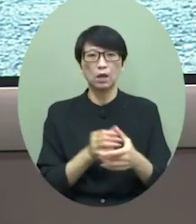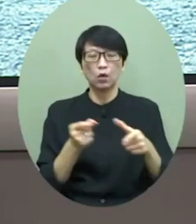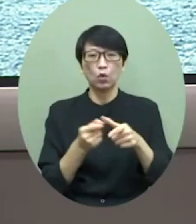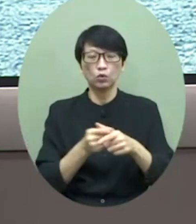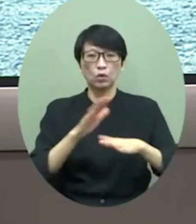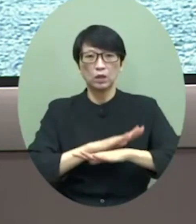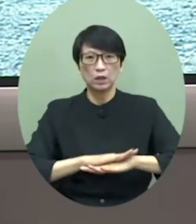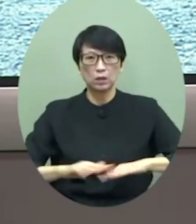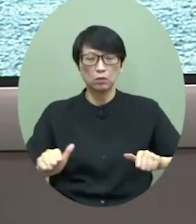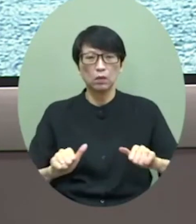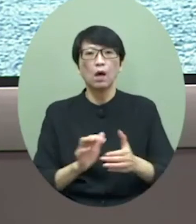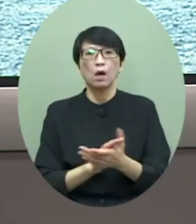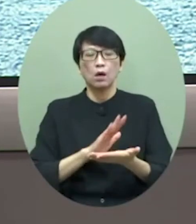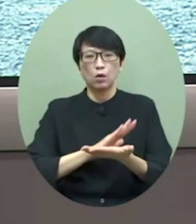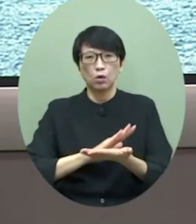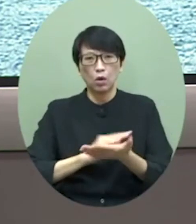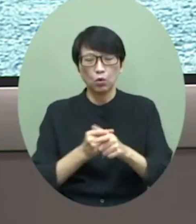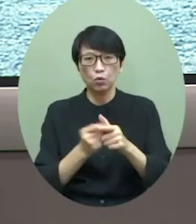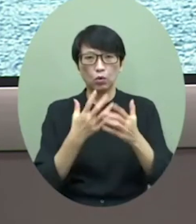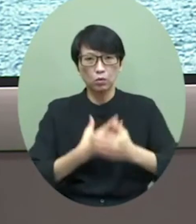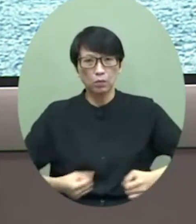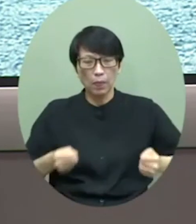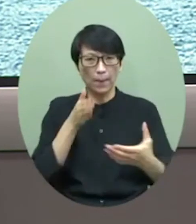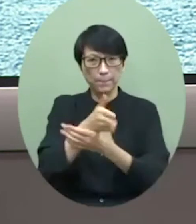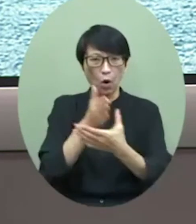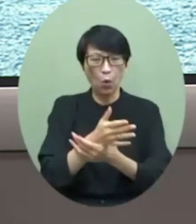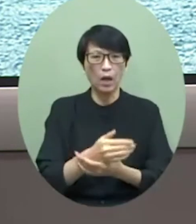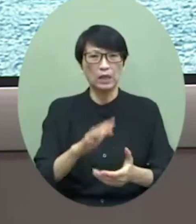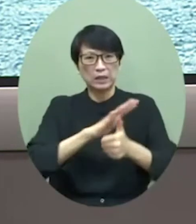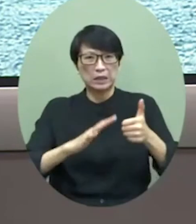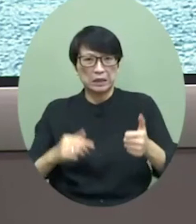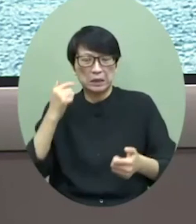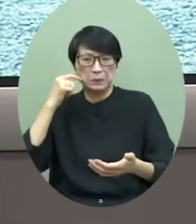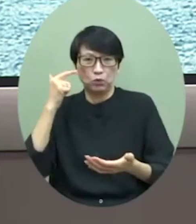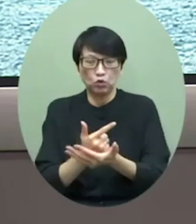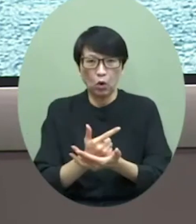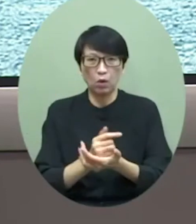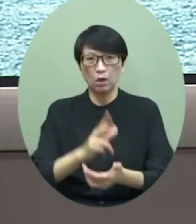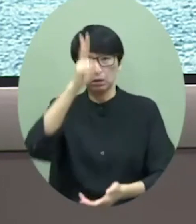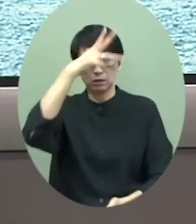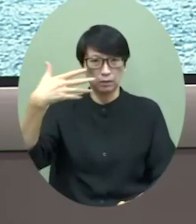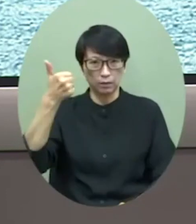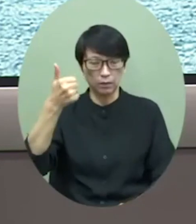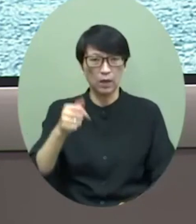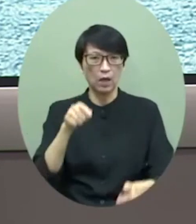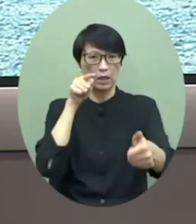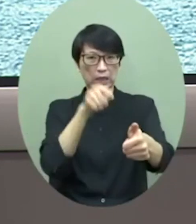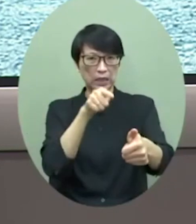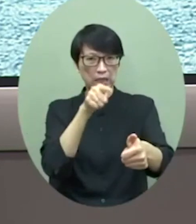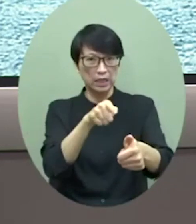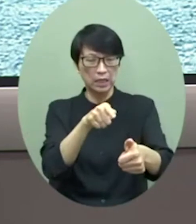of a general election if before holding the election the chief executive is of the opinion that the election is likely to be obstructed,